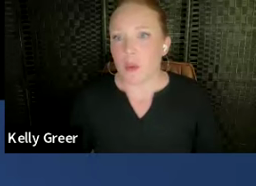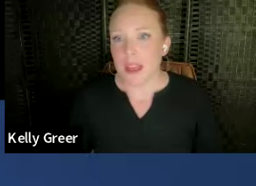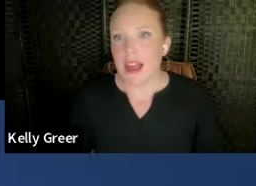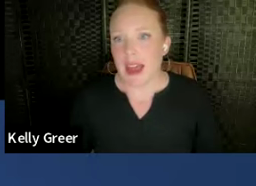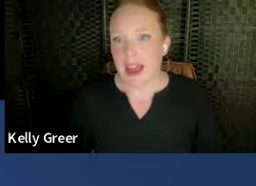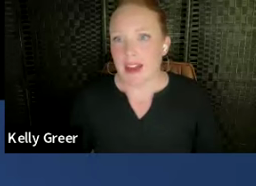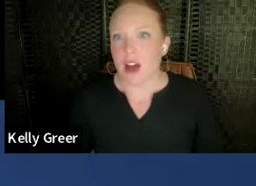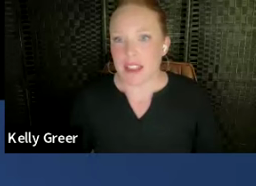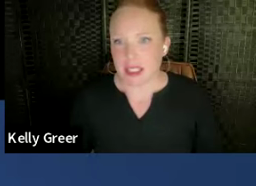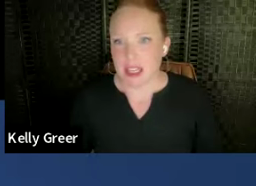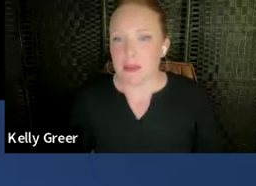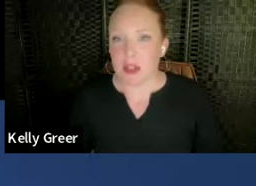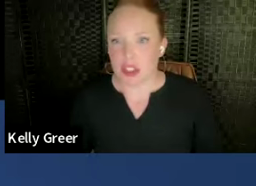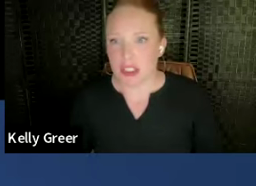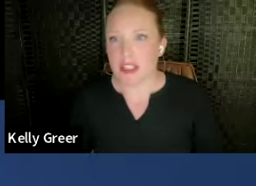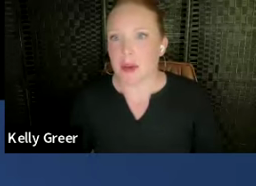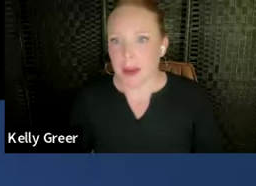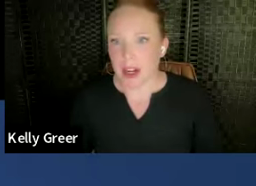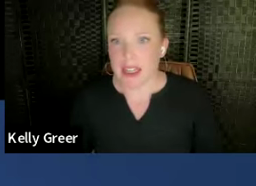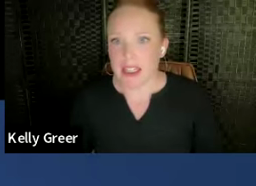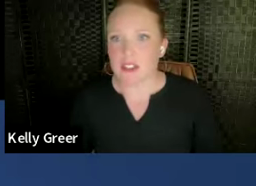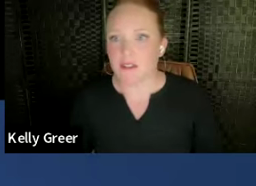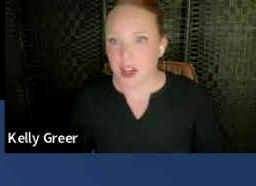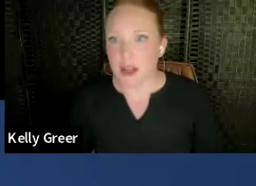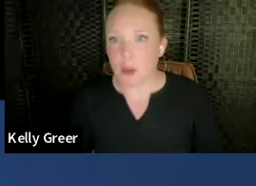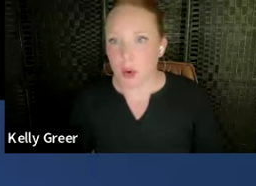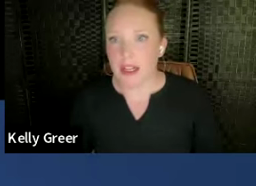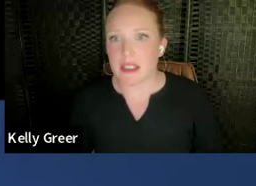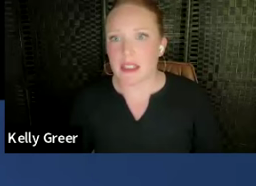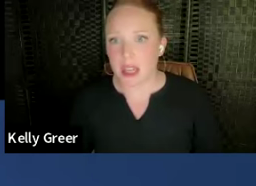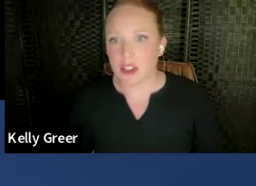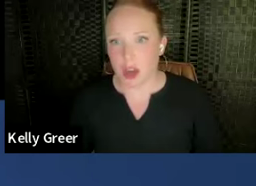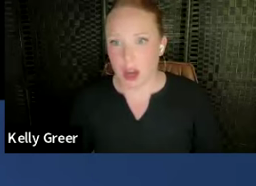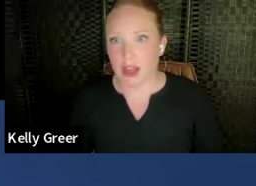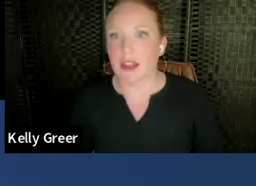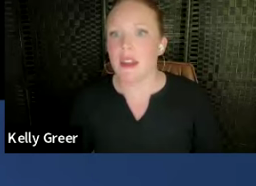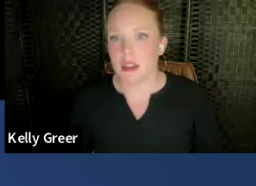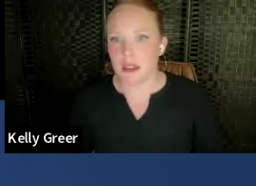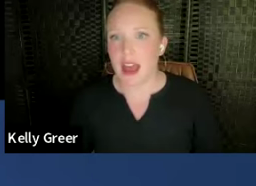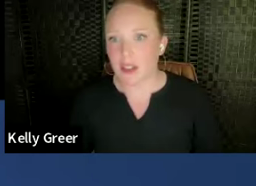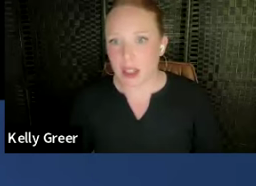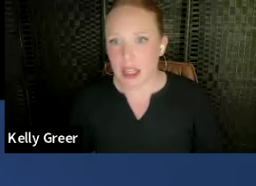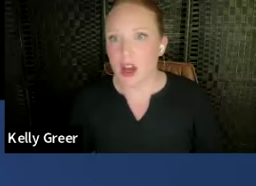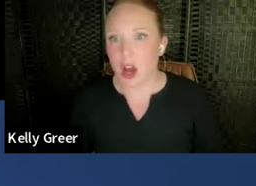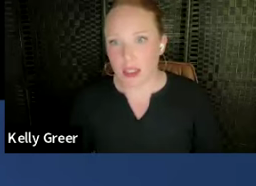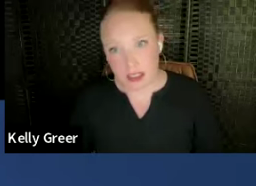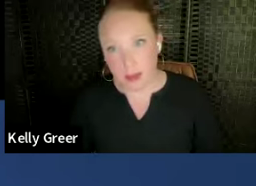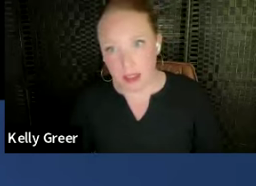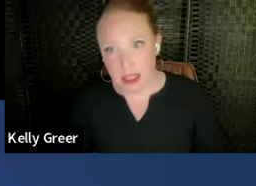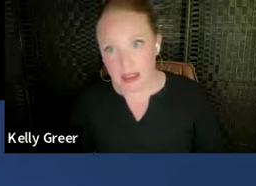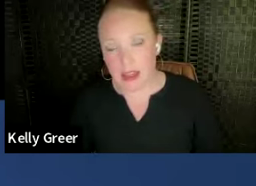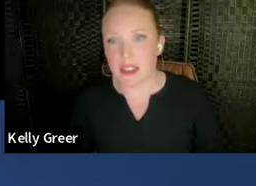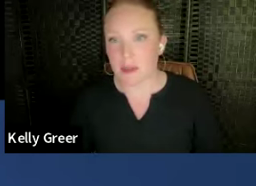So when we have, obviously, emergency preparedness, it's very important to touch on heavily